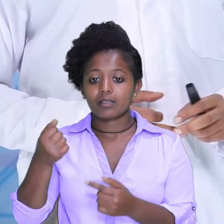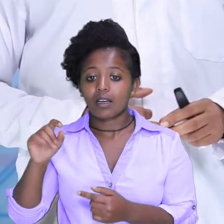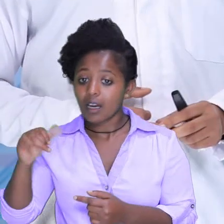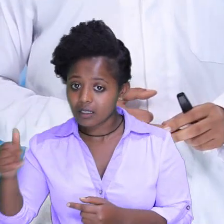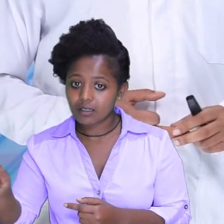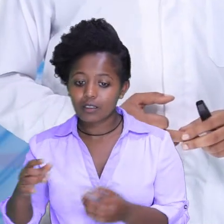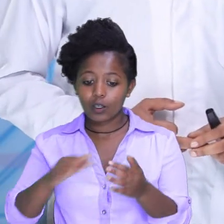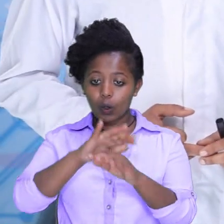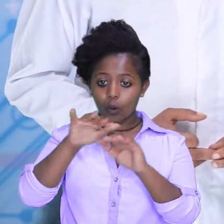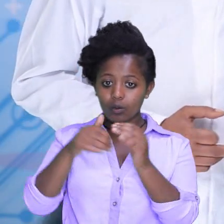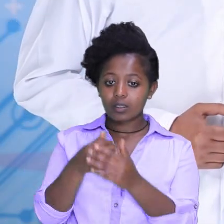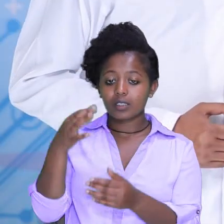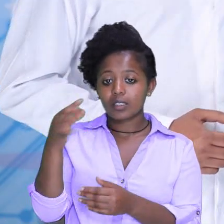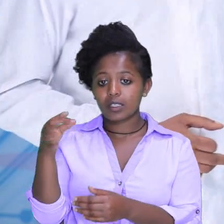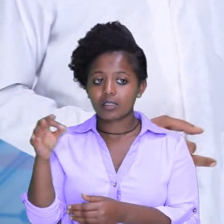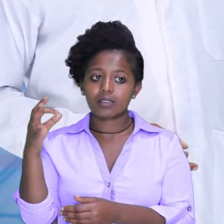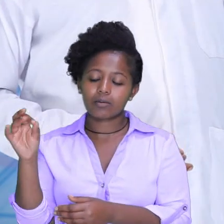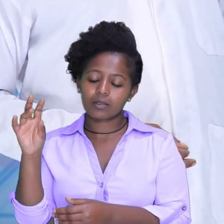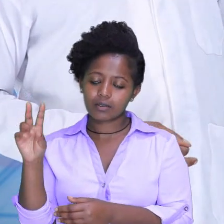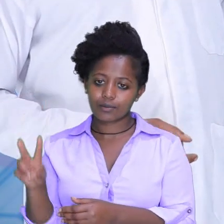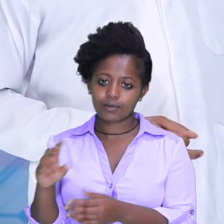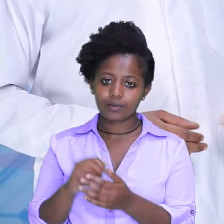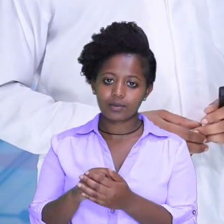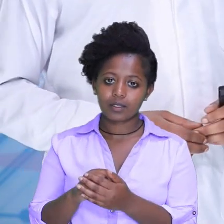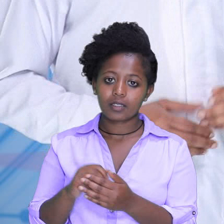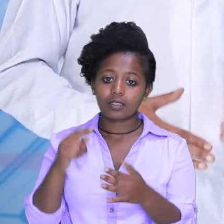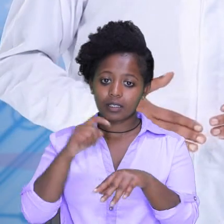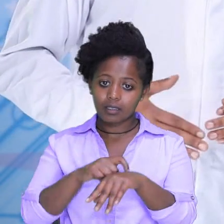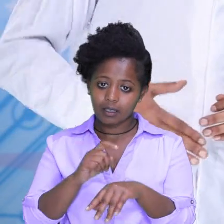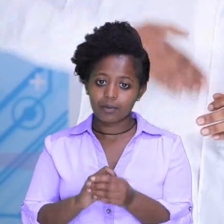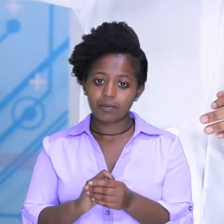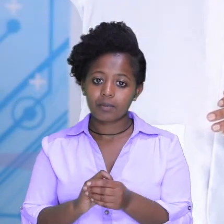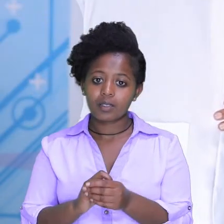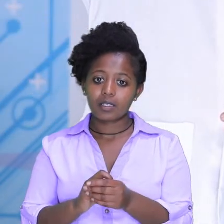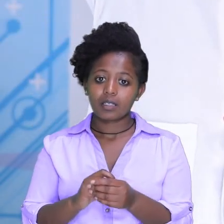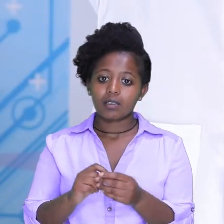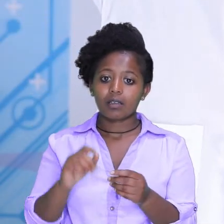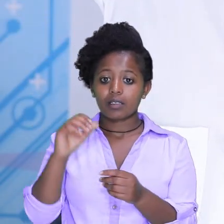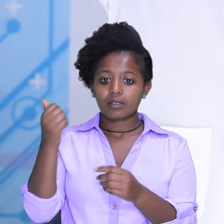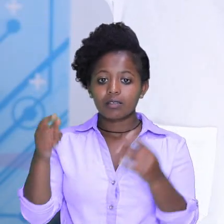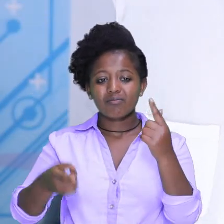was concluded in 1972. At the time, detente reached